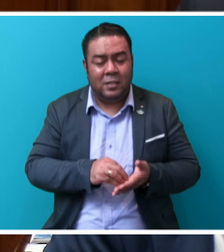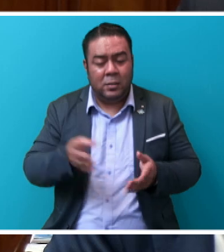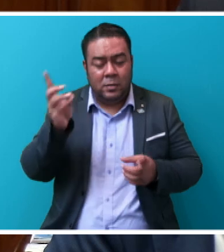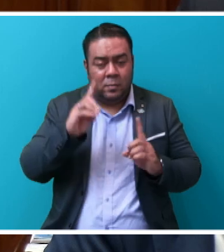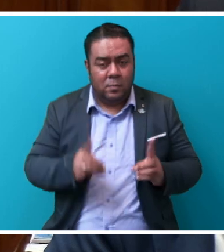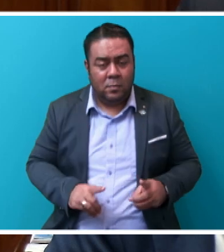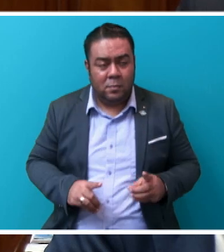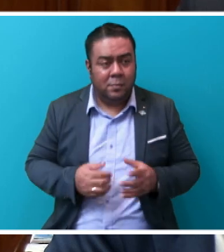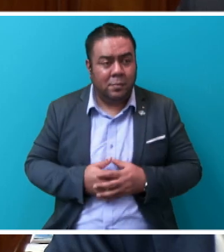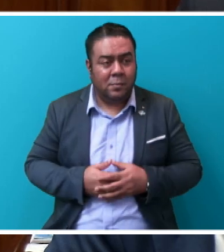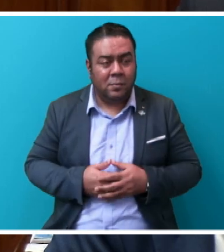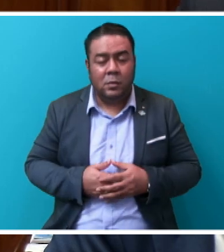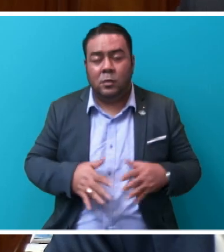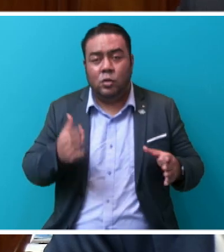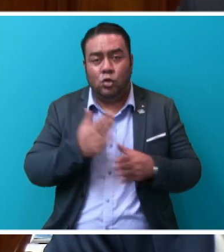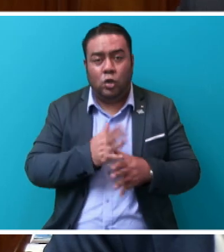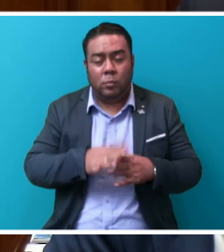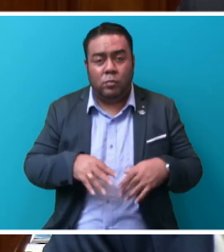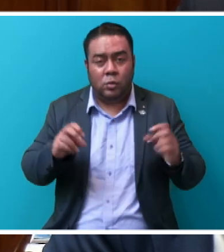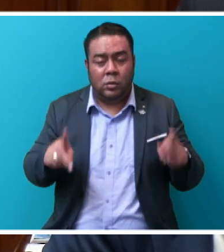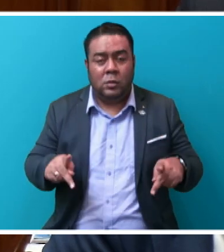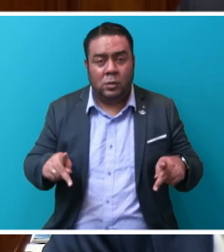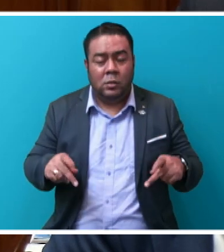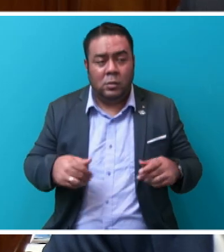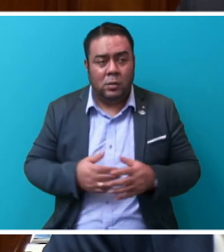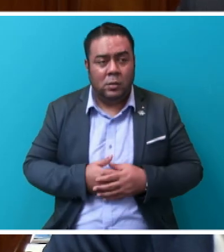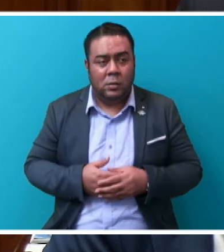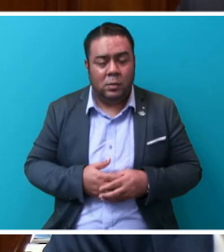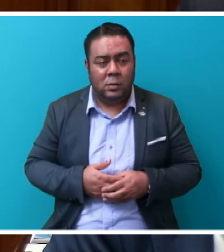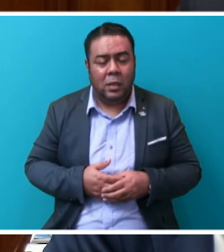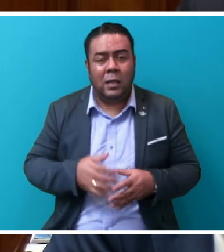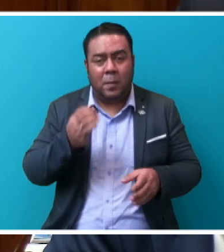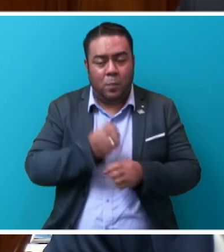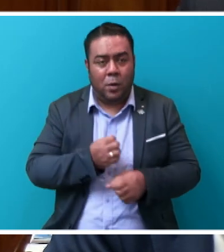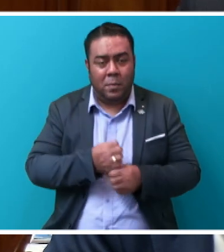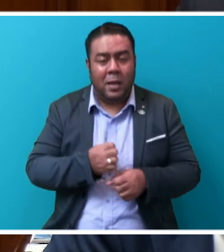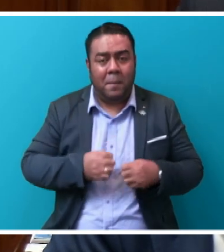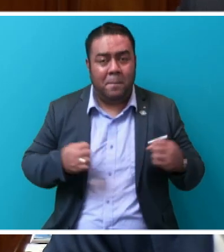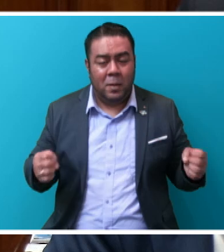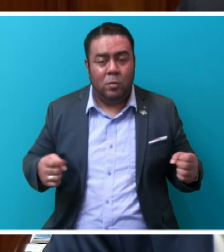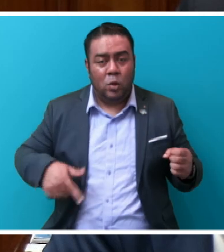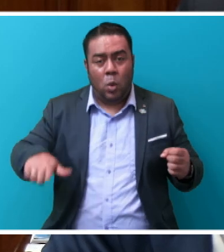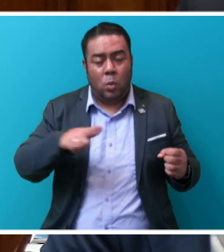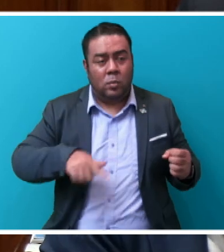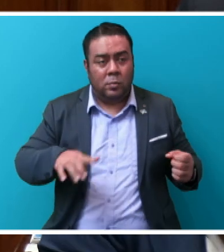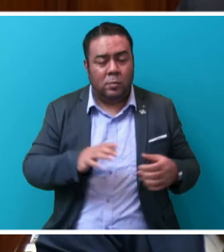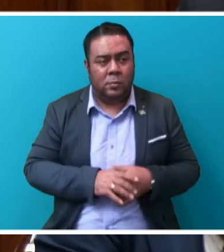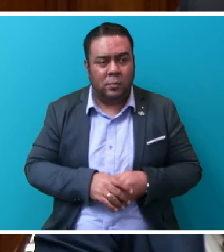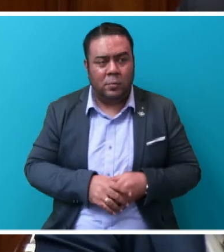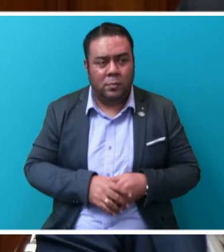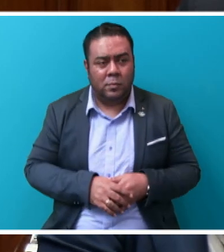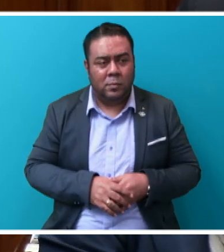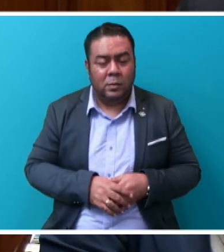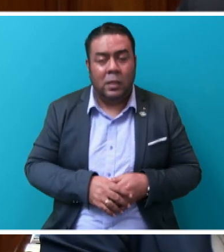to enhance job opportunities, community engagement, and employment empowerment locally.